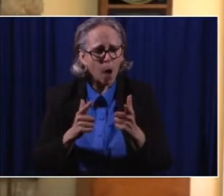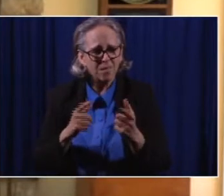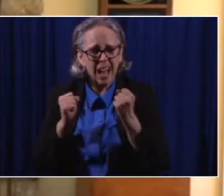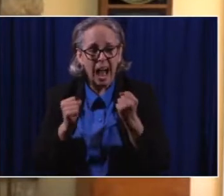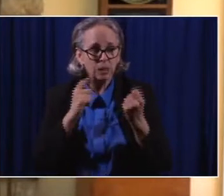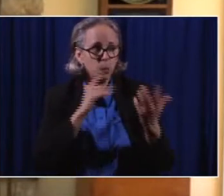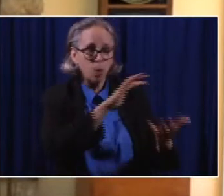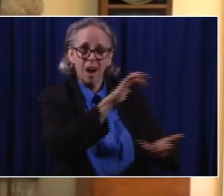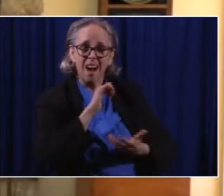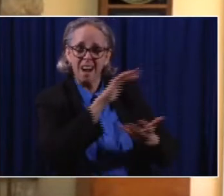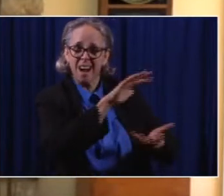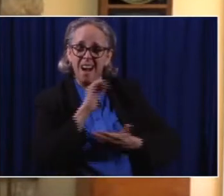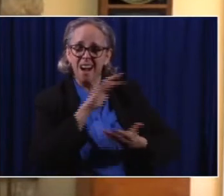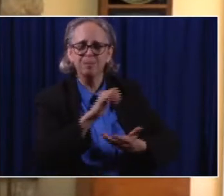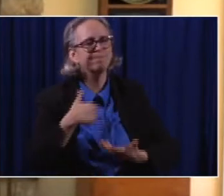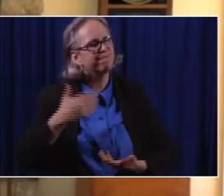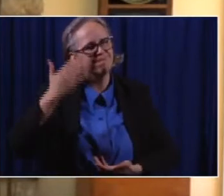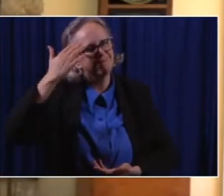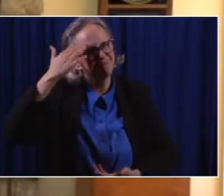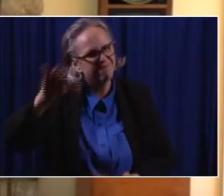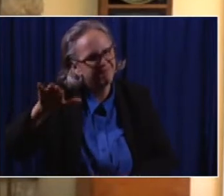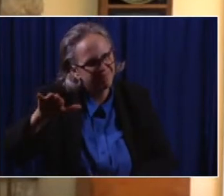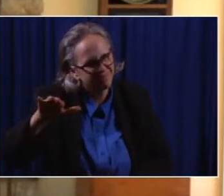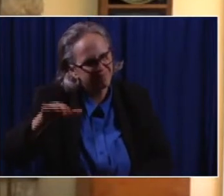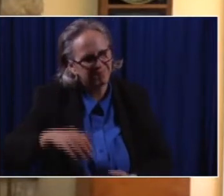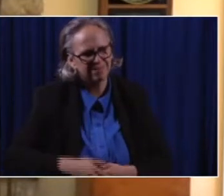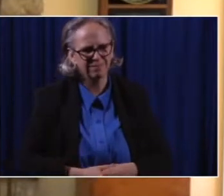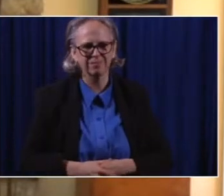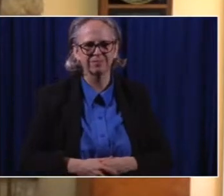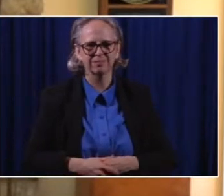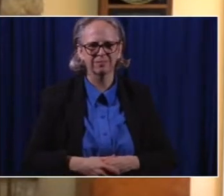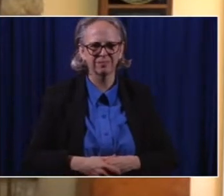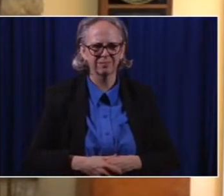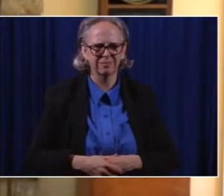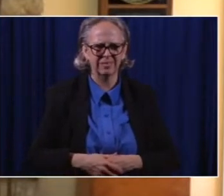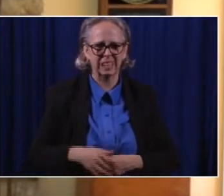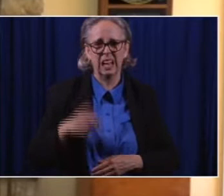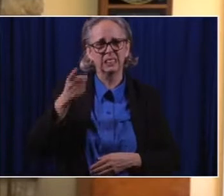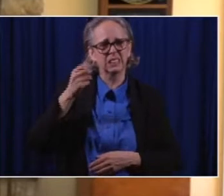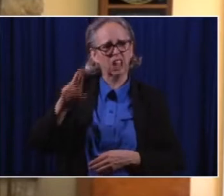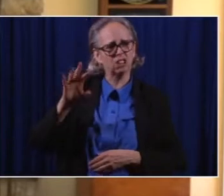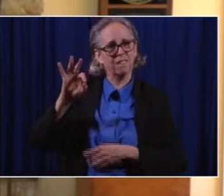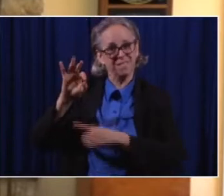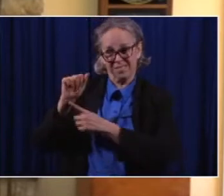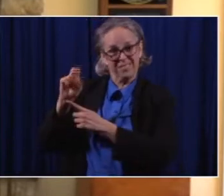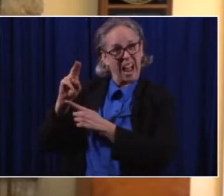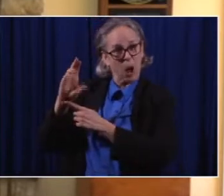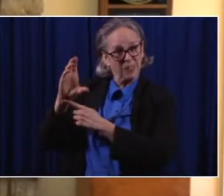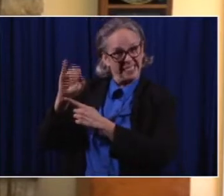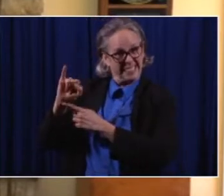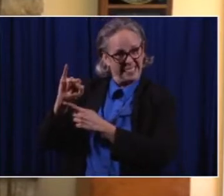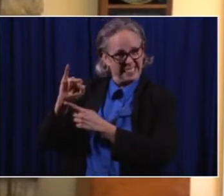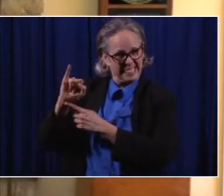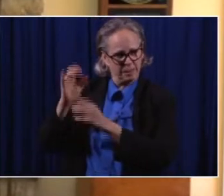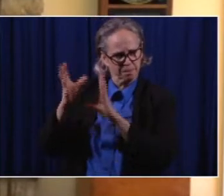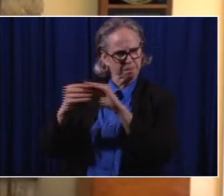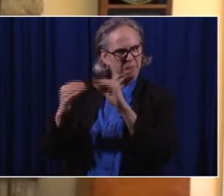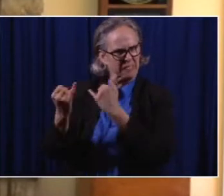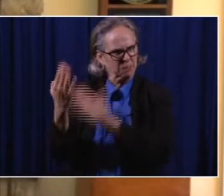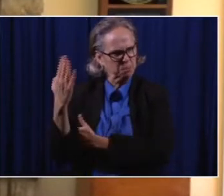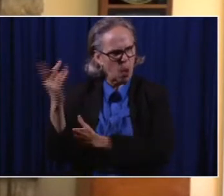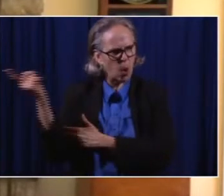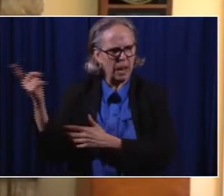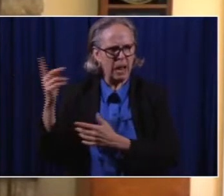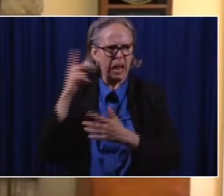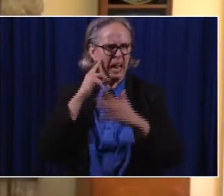I'm hearing the same things that you're hearing. Dr. Fauci was on this morning. He was talking about spring when, we